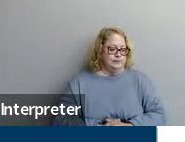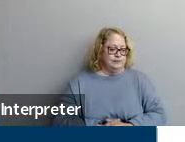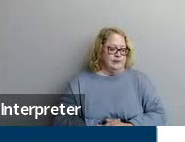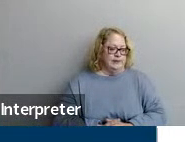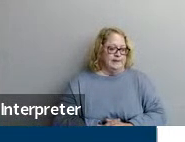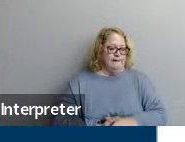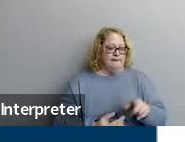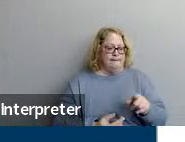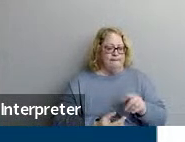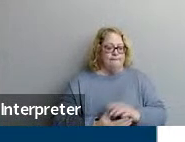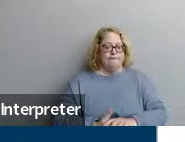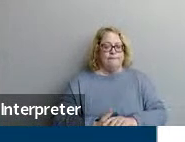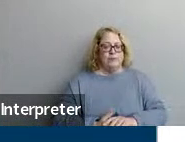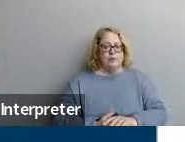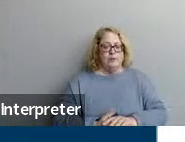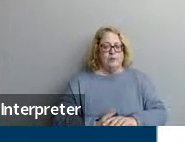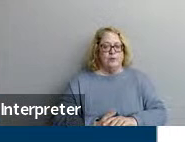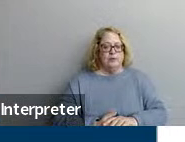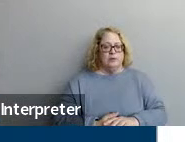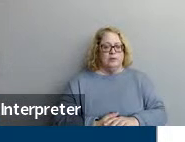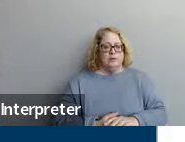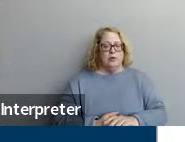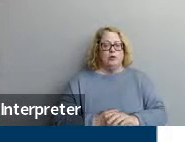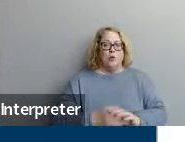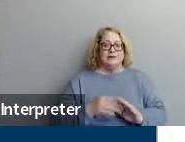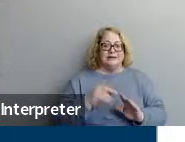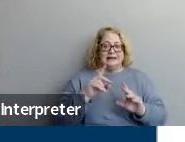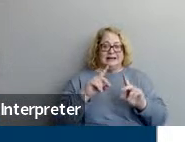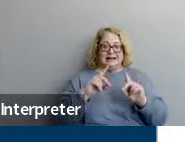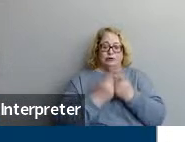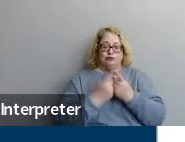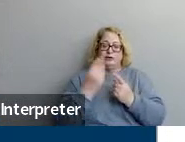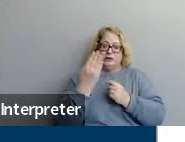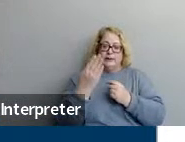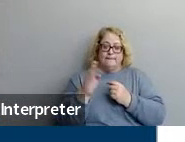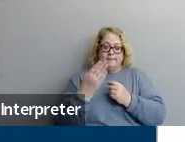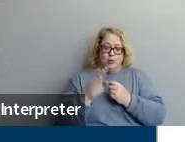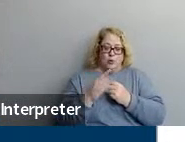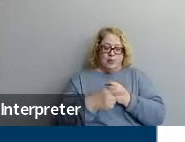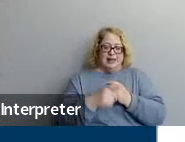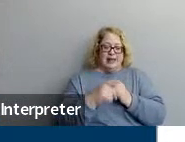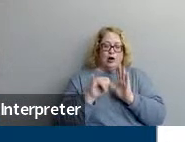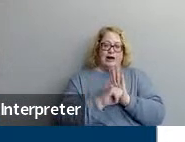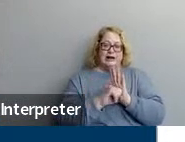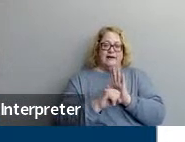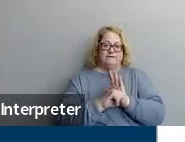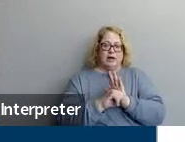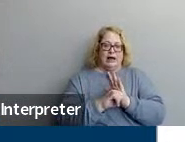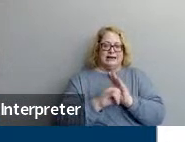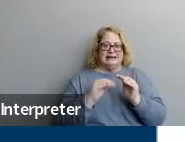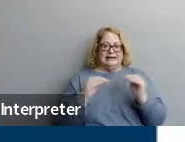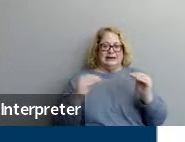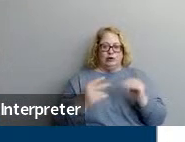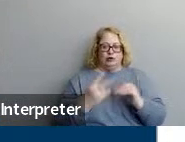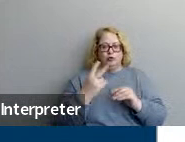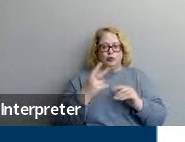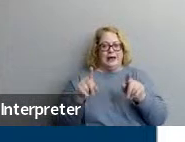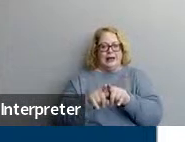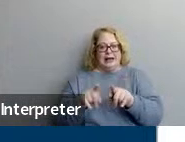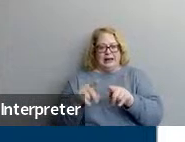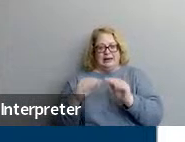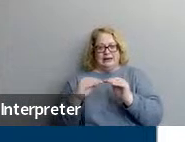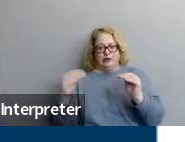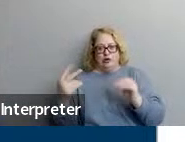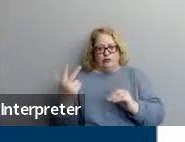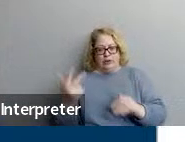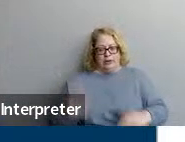Those districts that are in blue are districts that are identified as tier 2 as well as